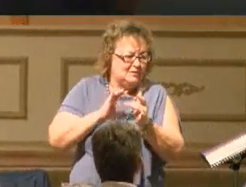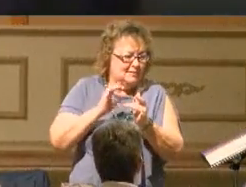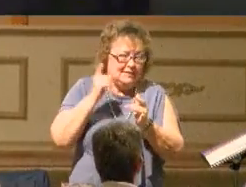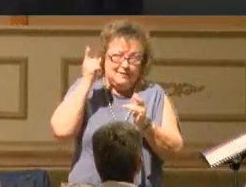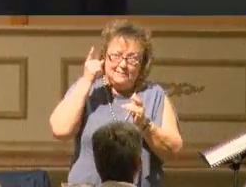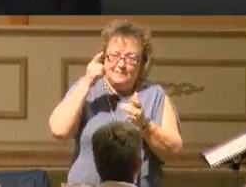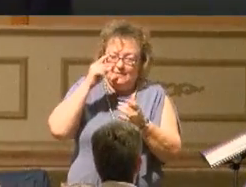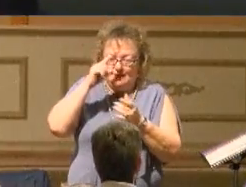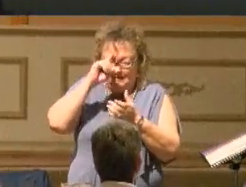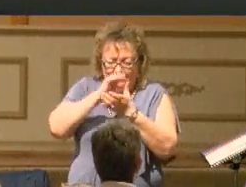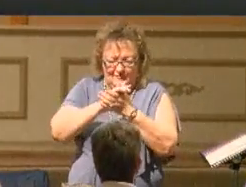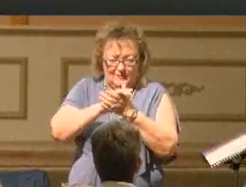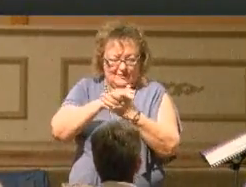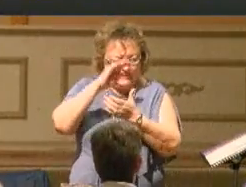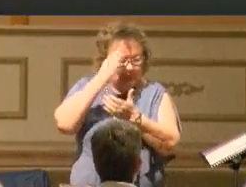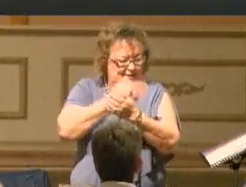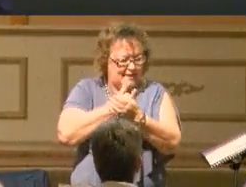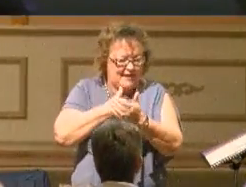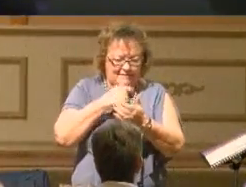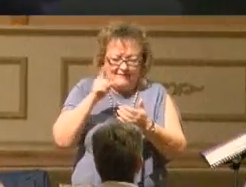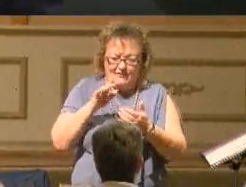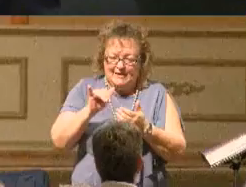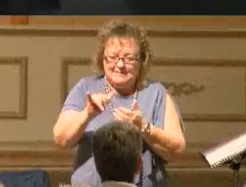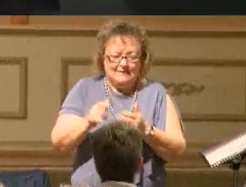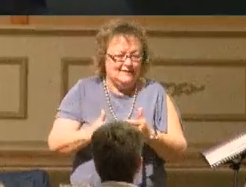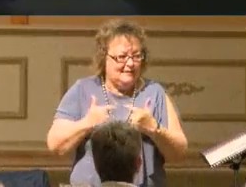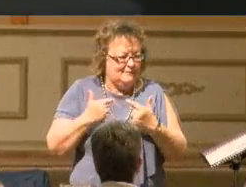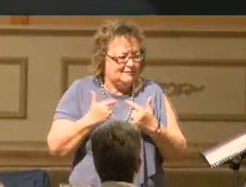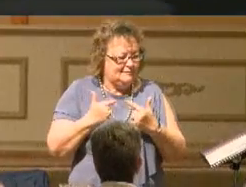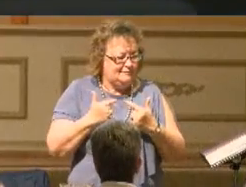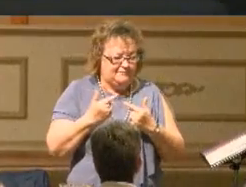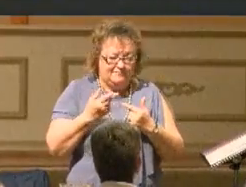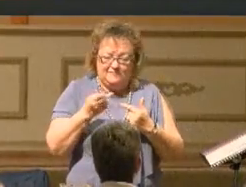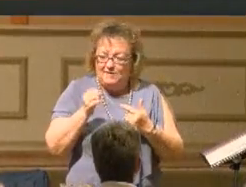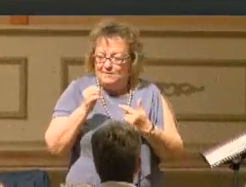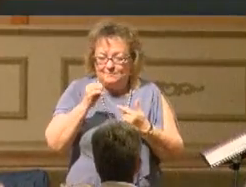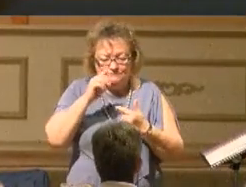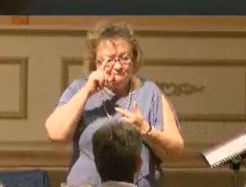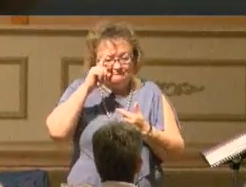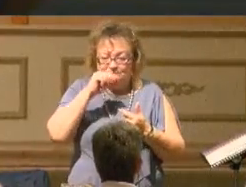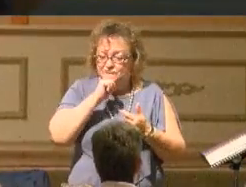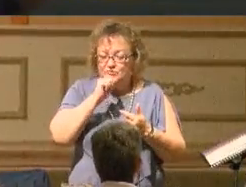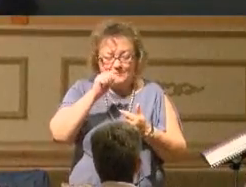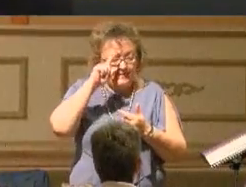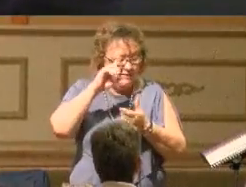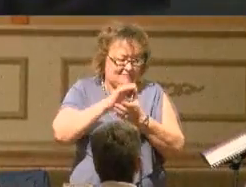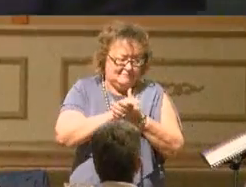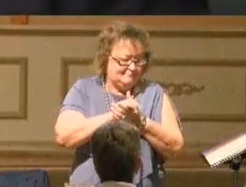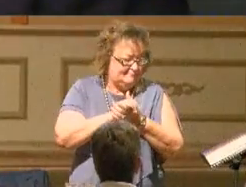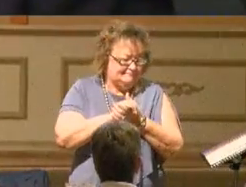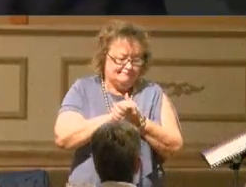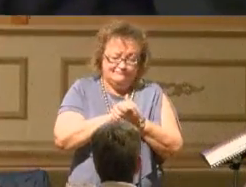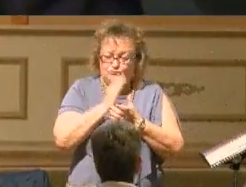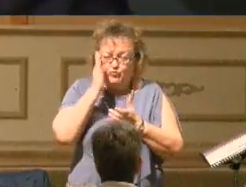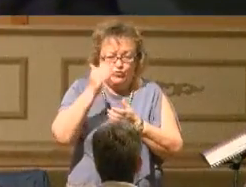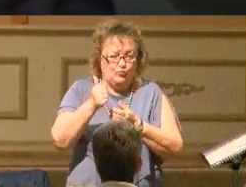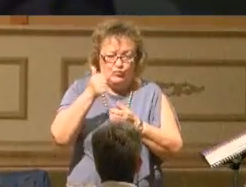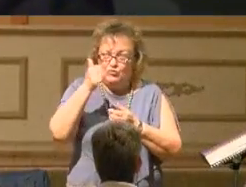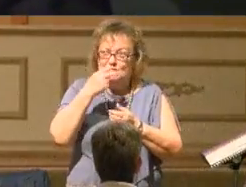Son hath everlasting life. And he that believeth not shall not see life,